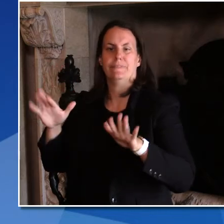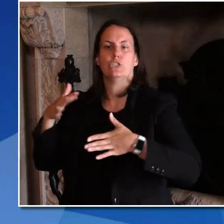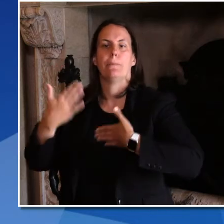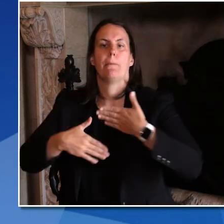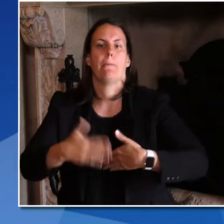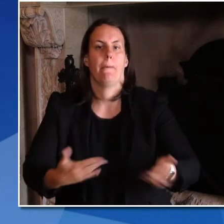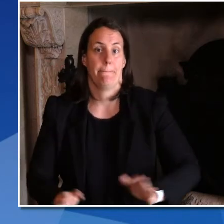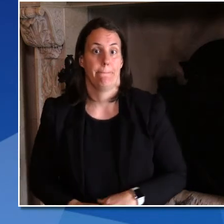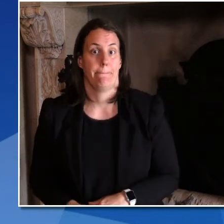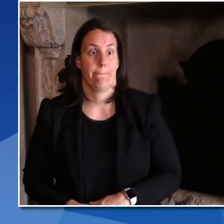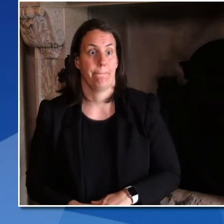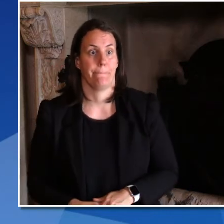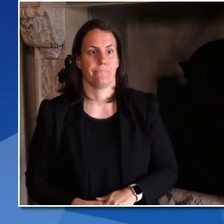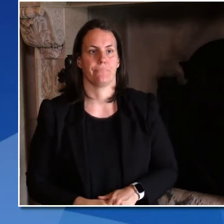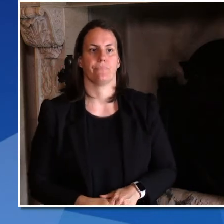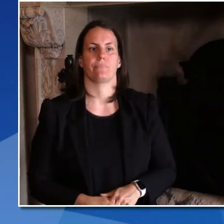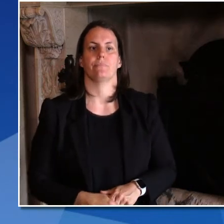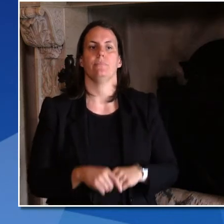WisContext. Will?